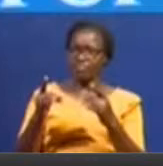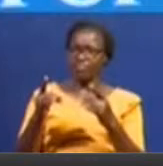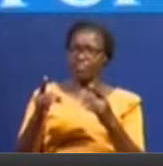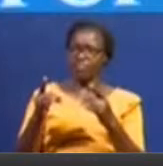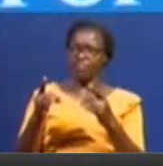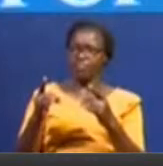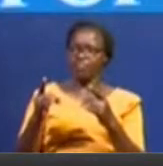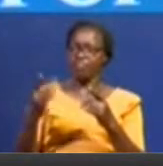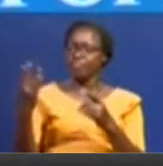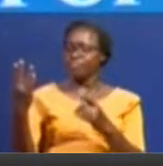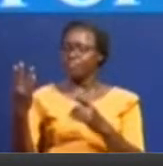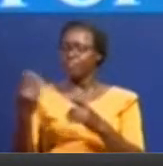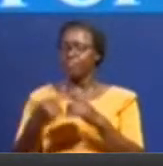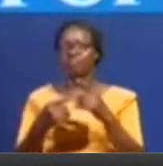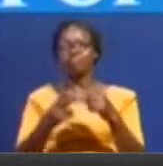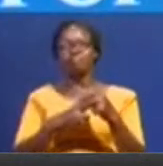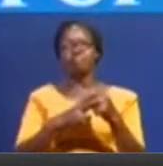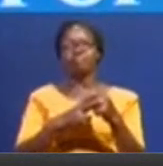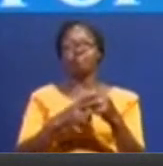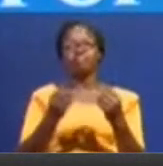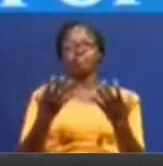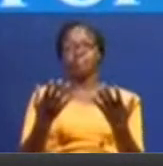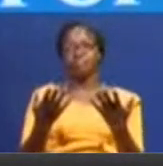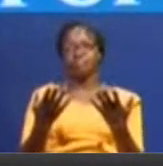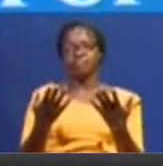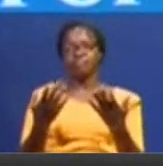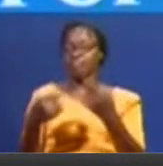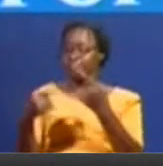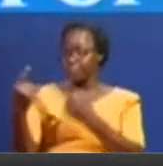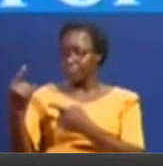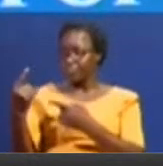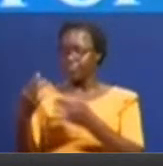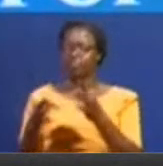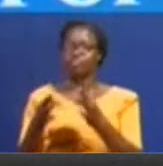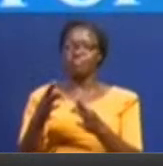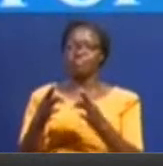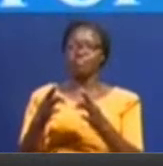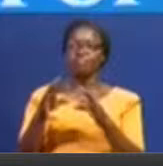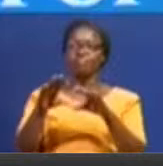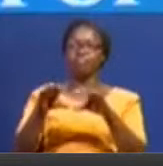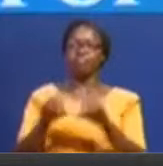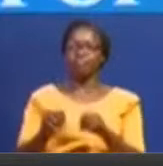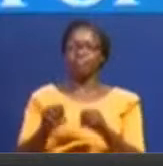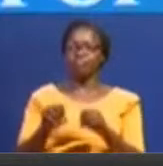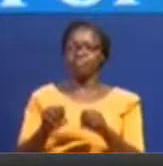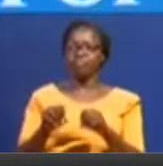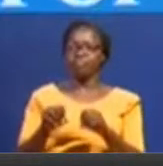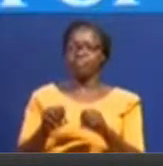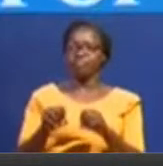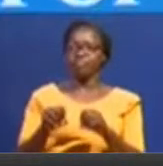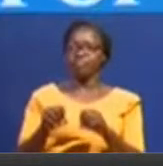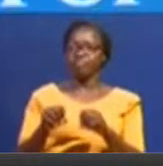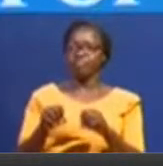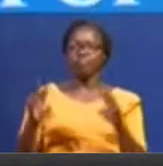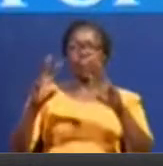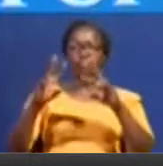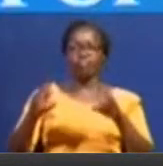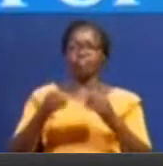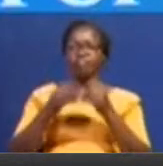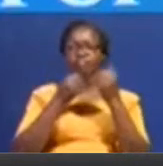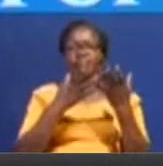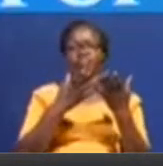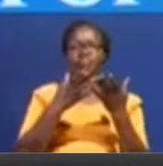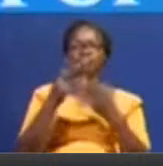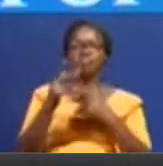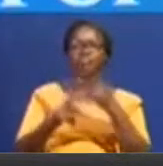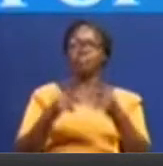7. It is the majority. That wins. If we are going to obtain the oversight on the procurement process,